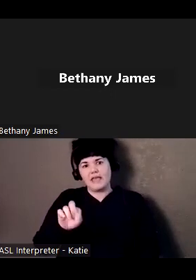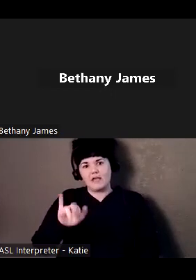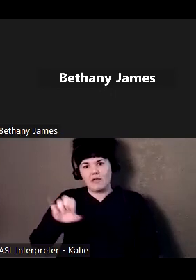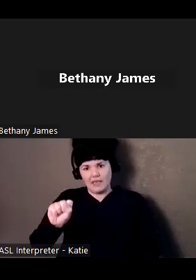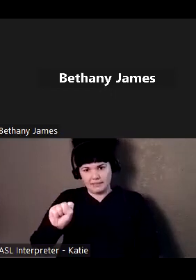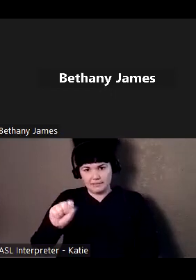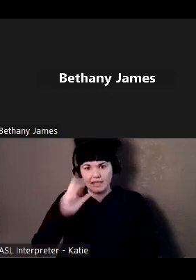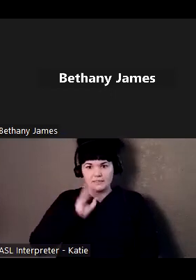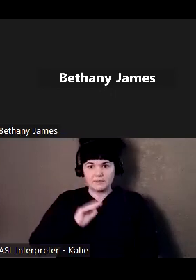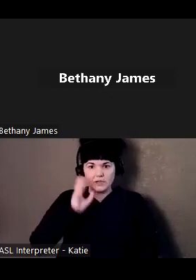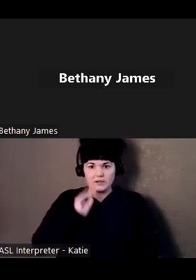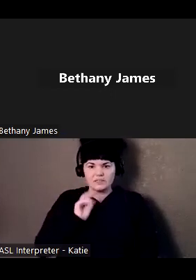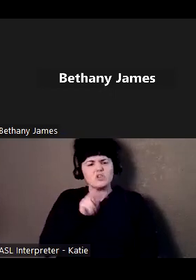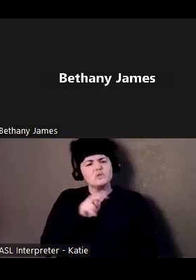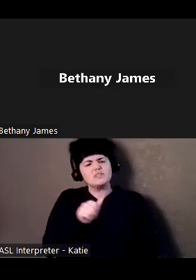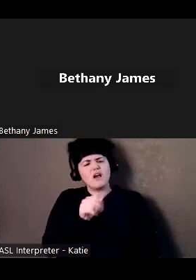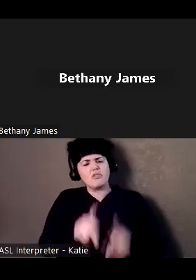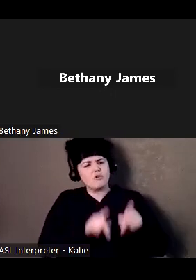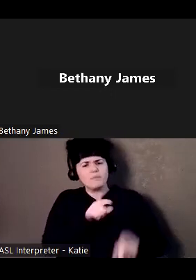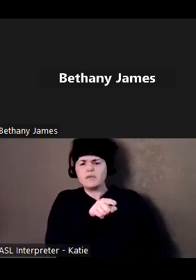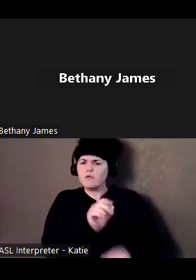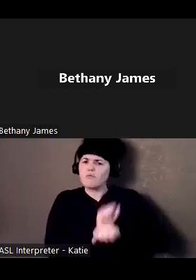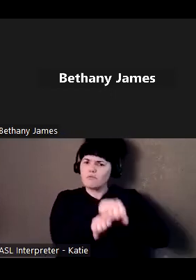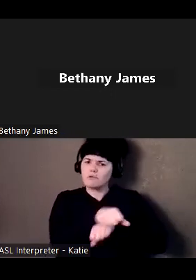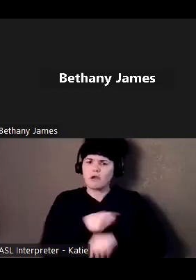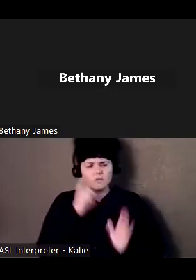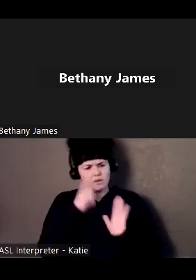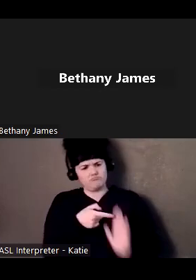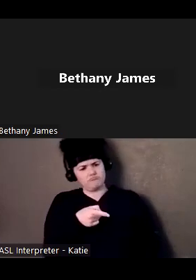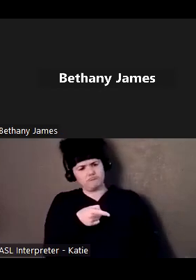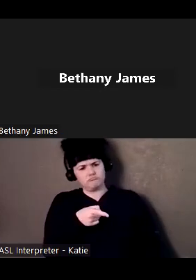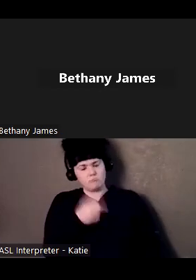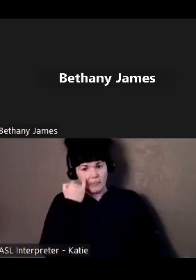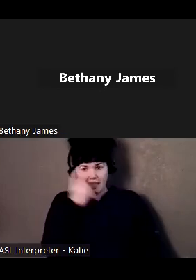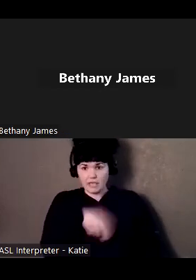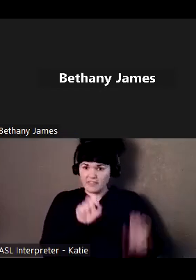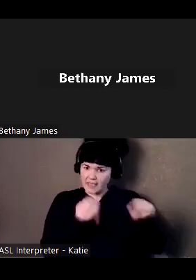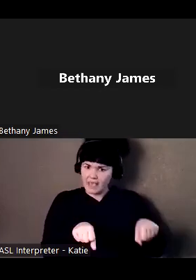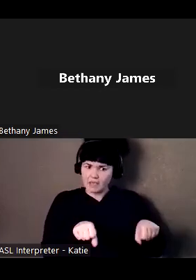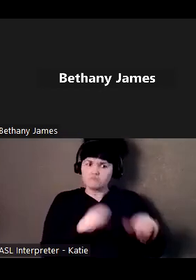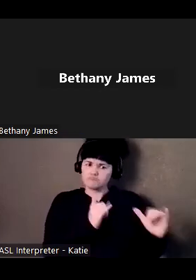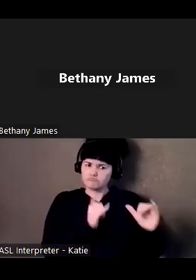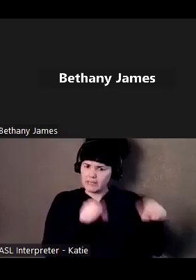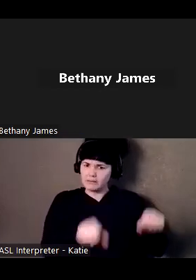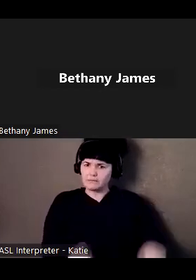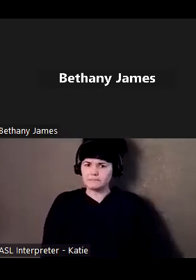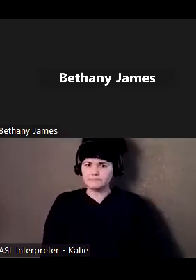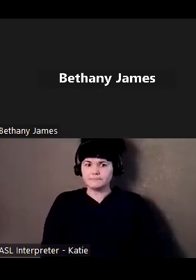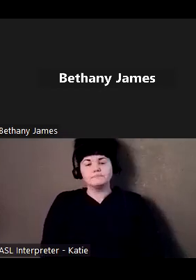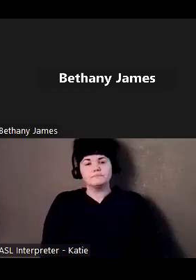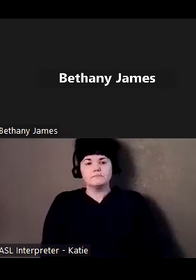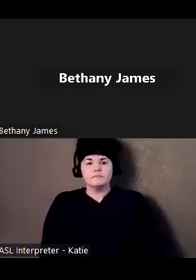do things and recognizing, hey, if they can do it, maybe I can too.